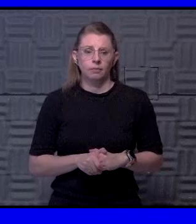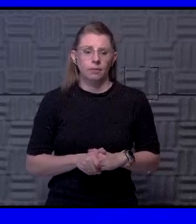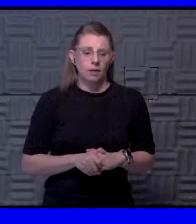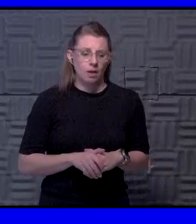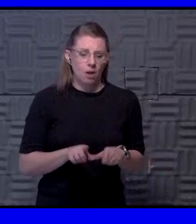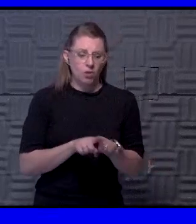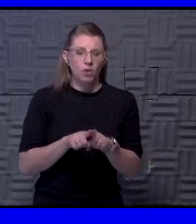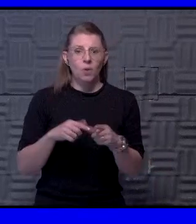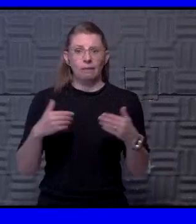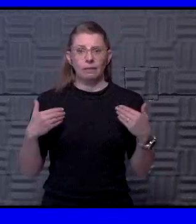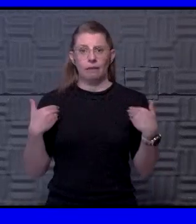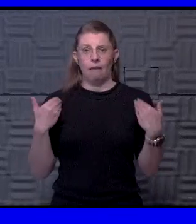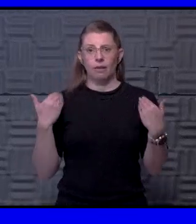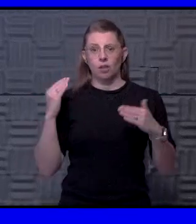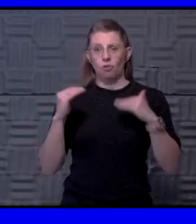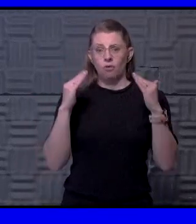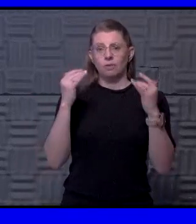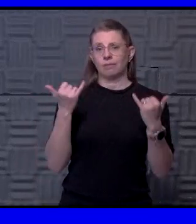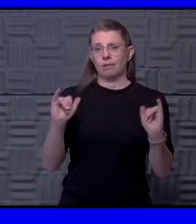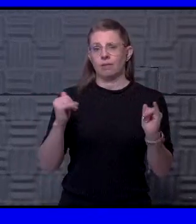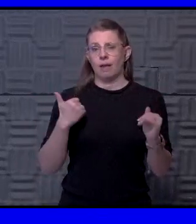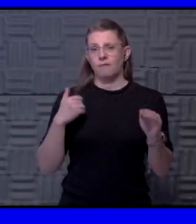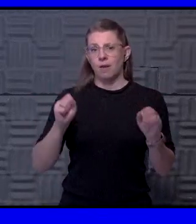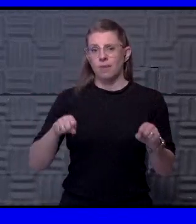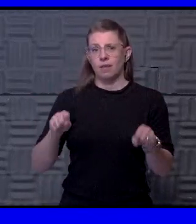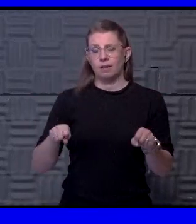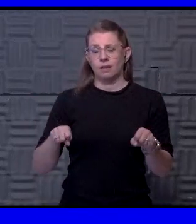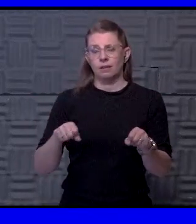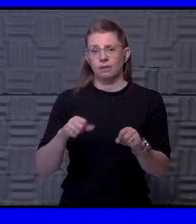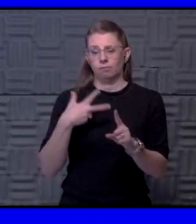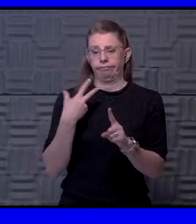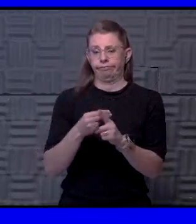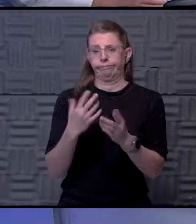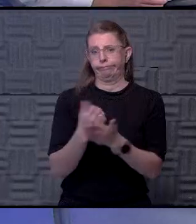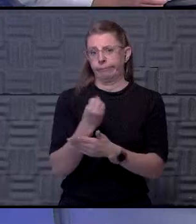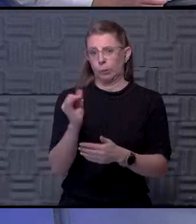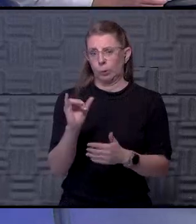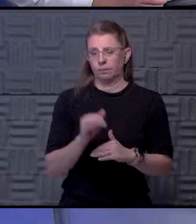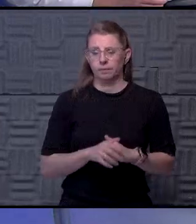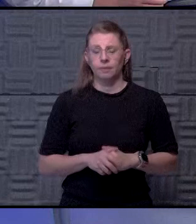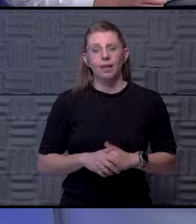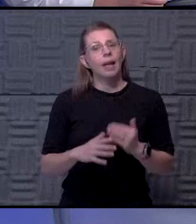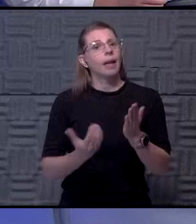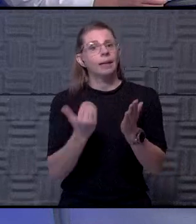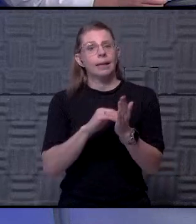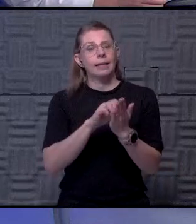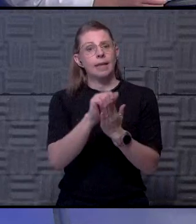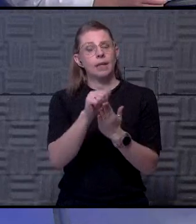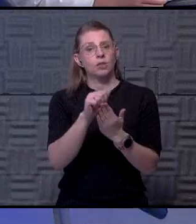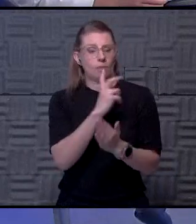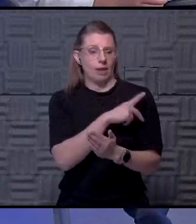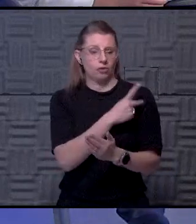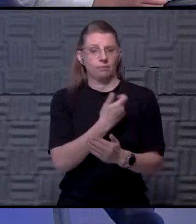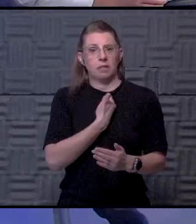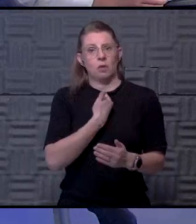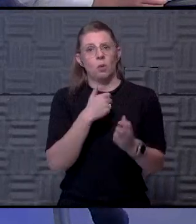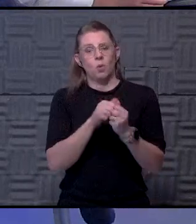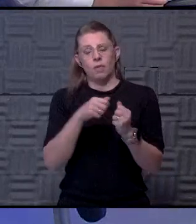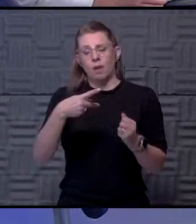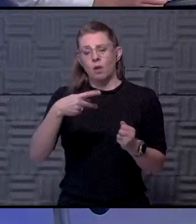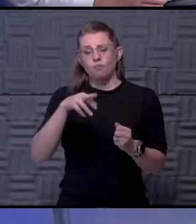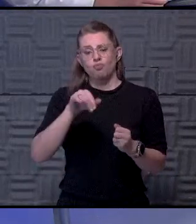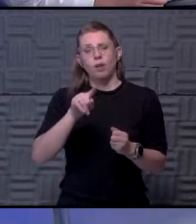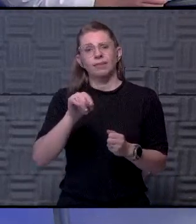young adults can still have that ability to get the HPV vaccine as well. Yeah, and again, as a cancer patient myself with prostate cancer,